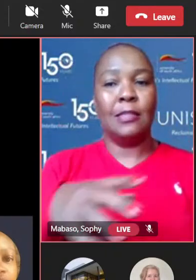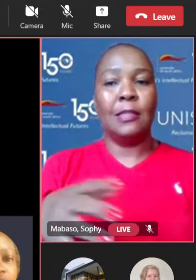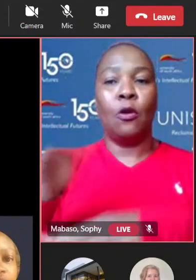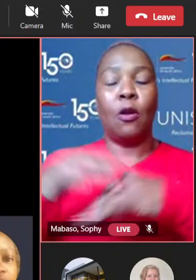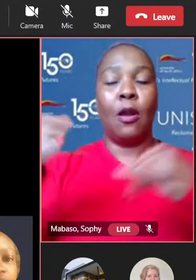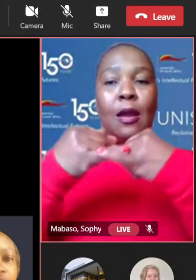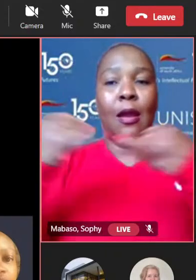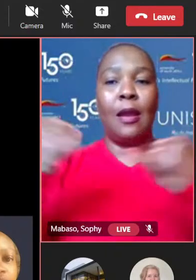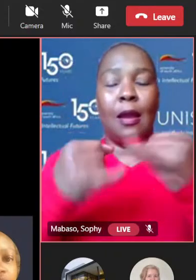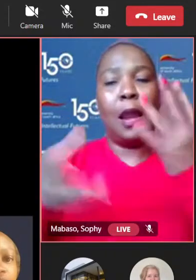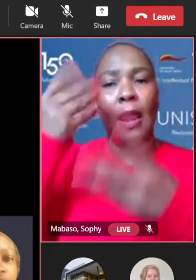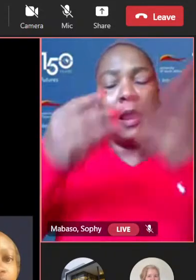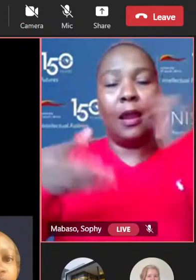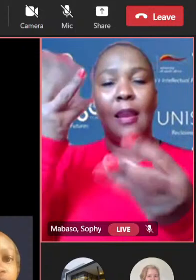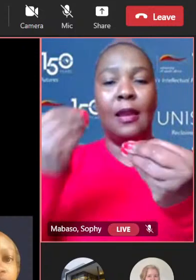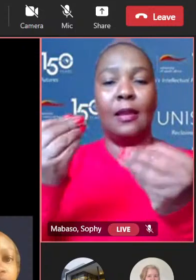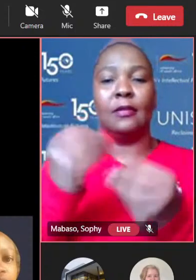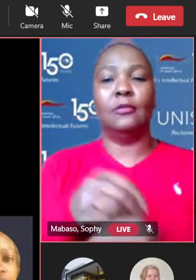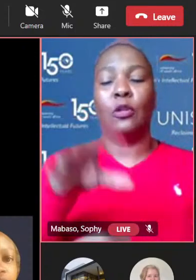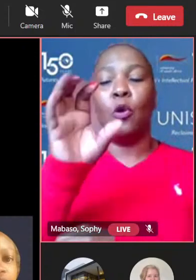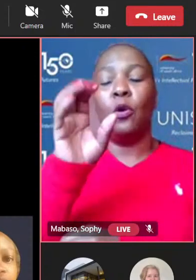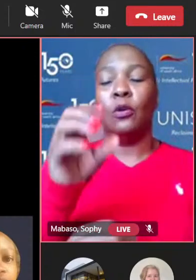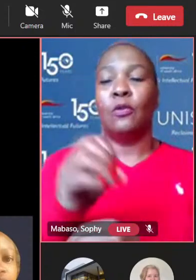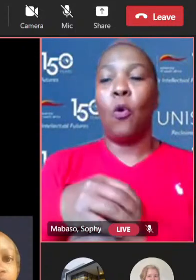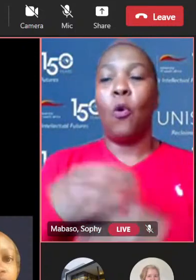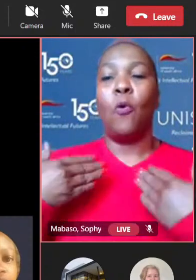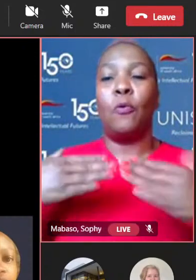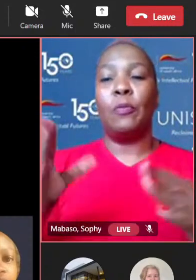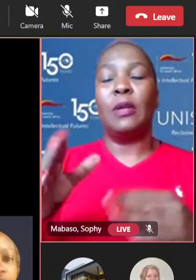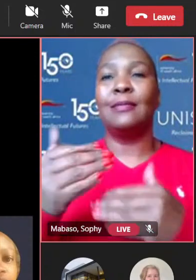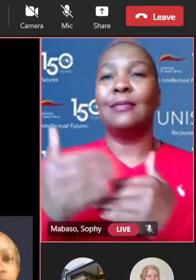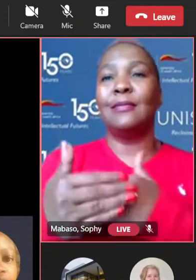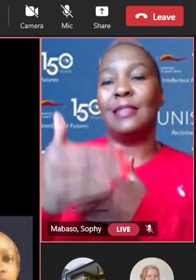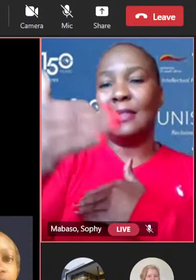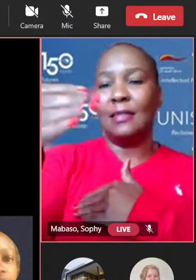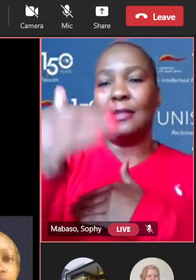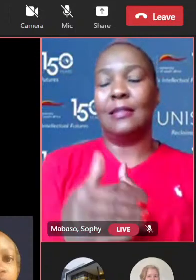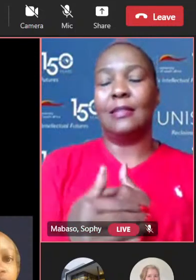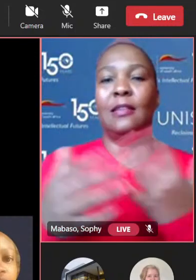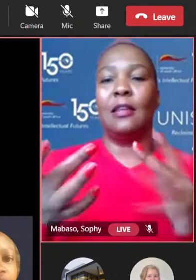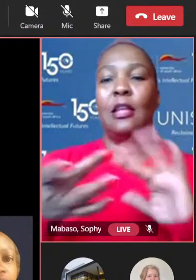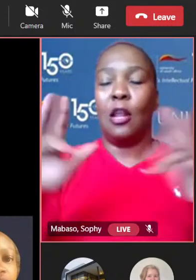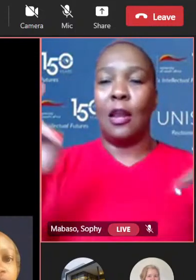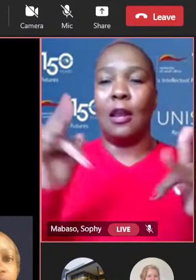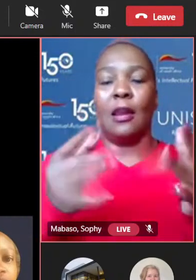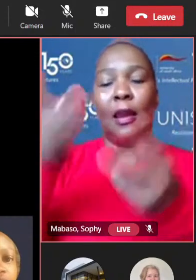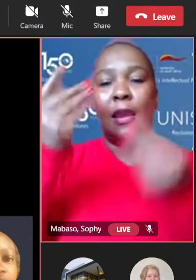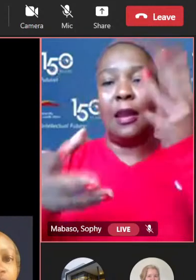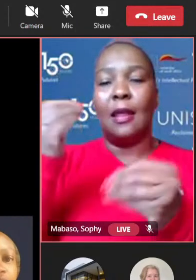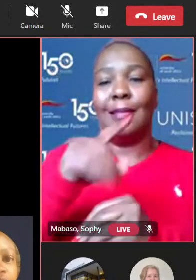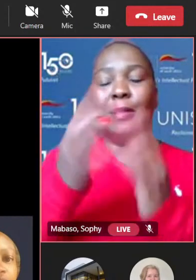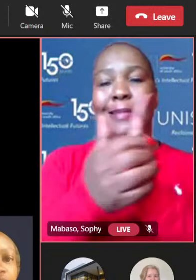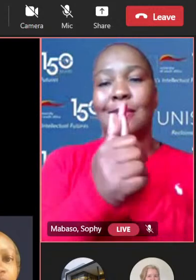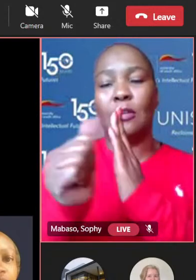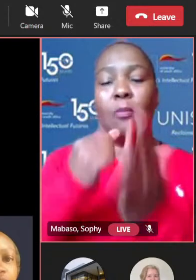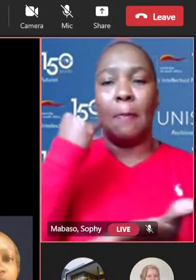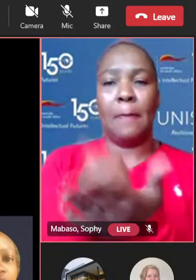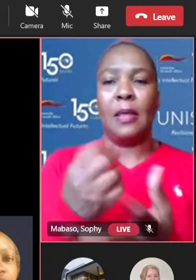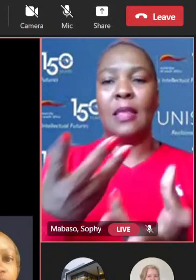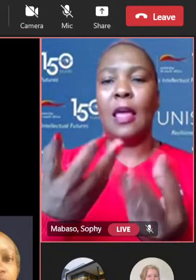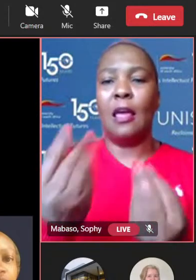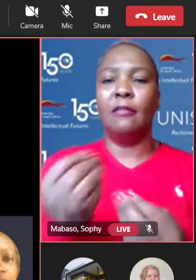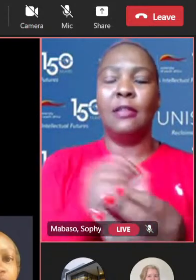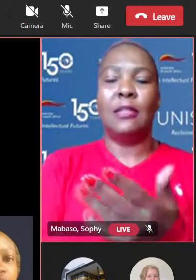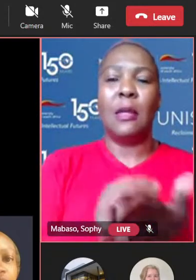We said it's an all-down learning environment. So there are certain skills really that you must have, like your basic